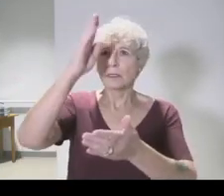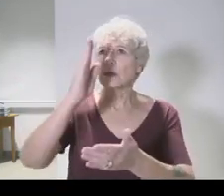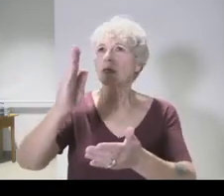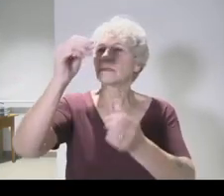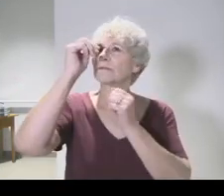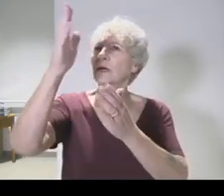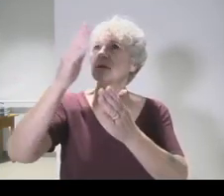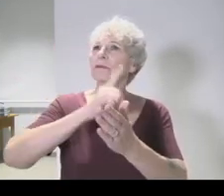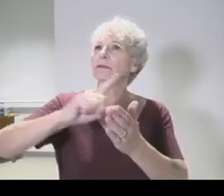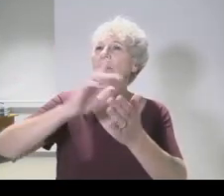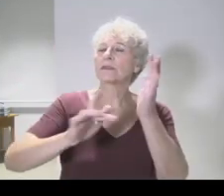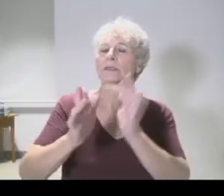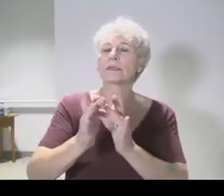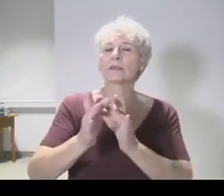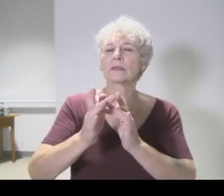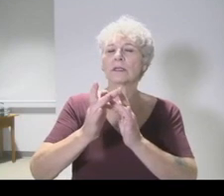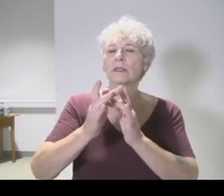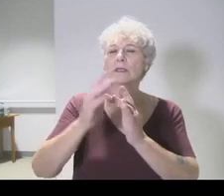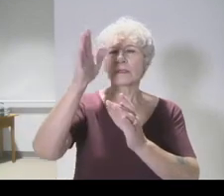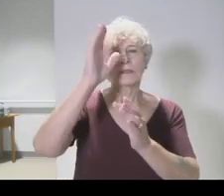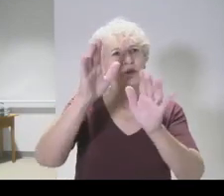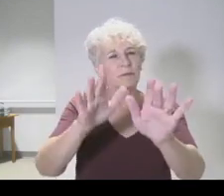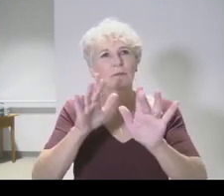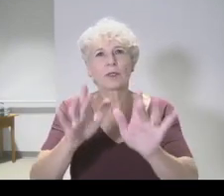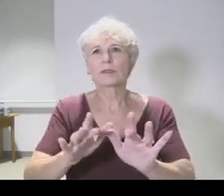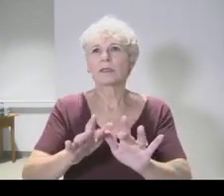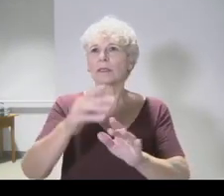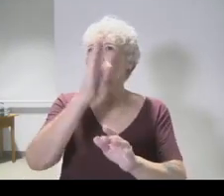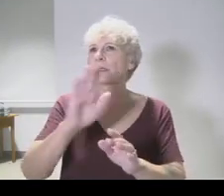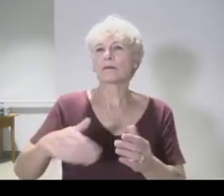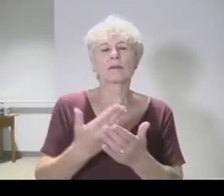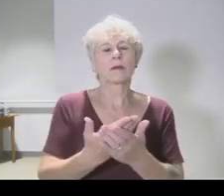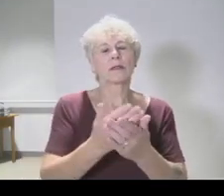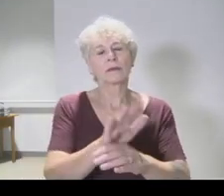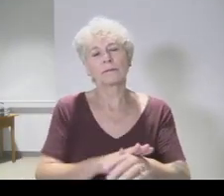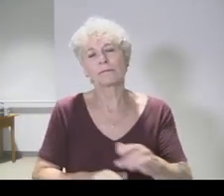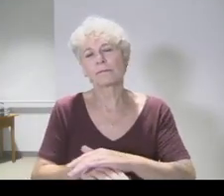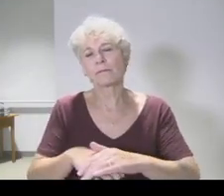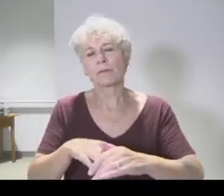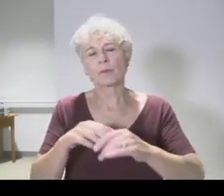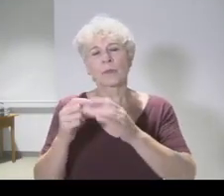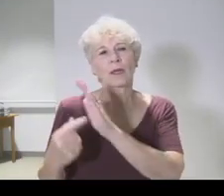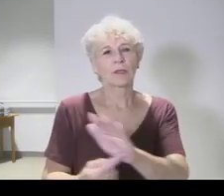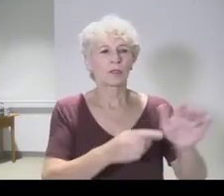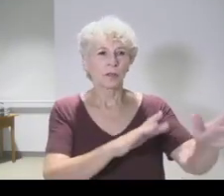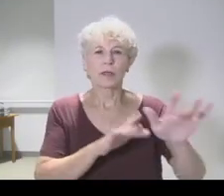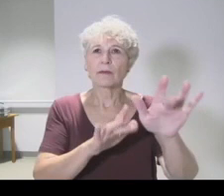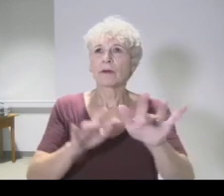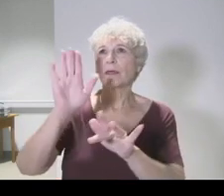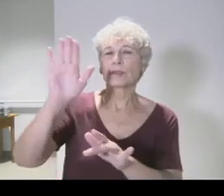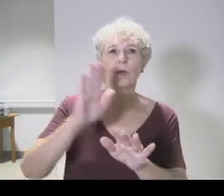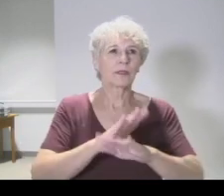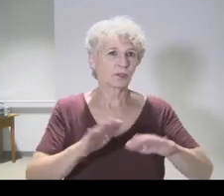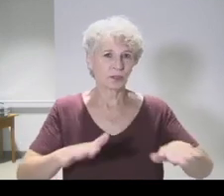Jesus Christ, the Father of mercies and the God of all comfort. You show compassion on your own children.